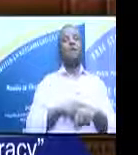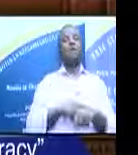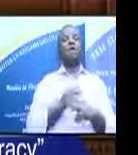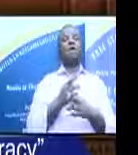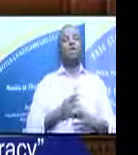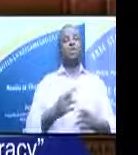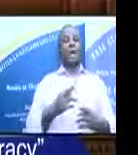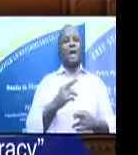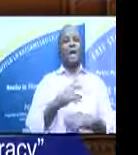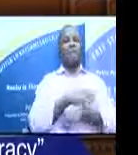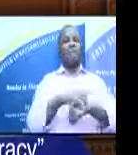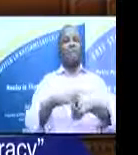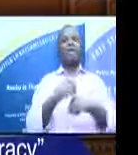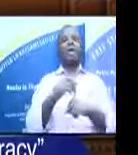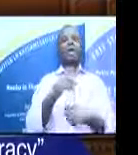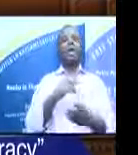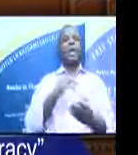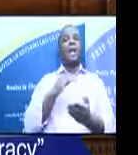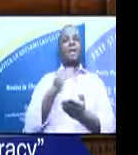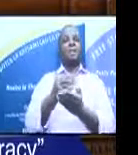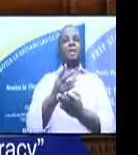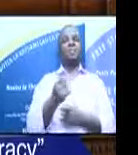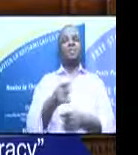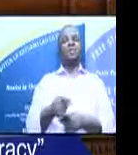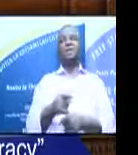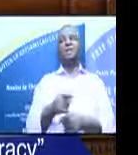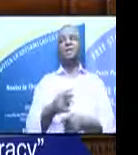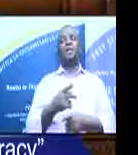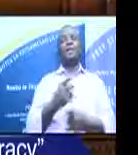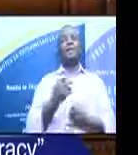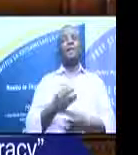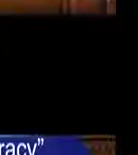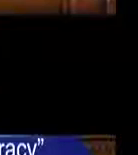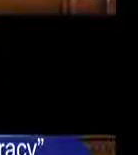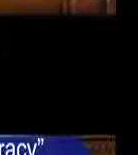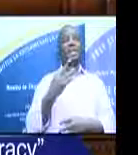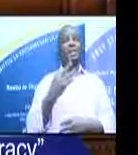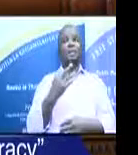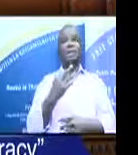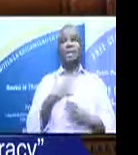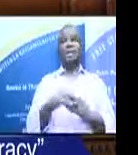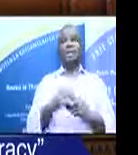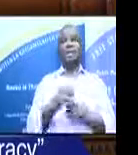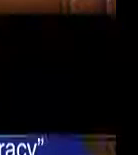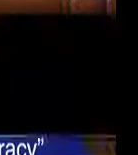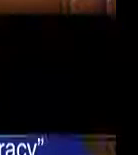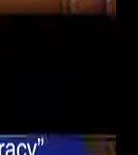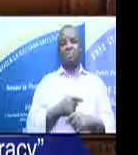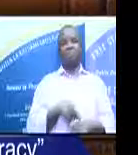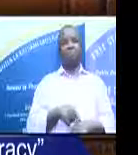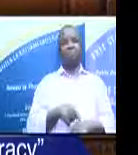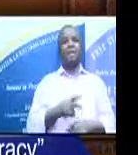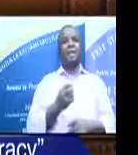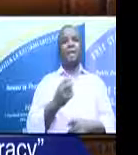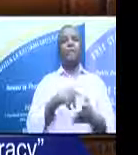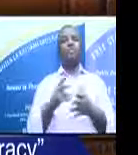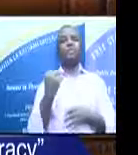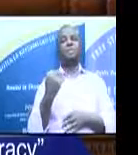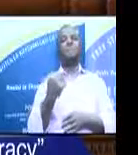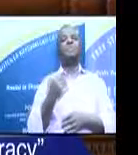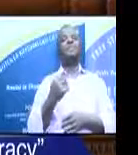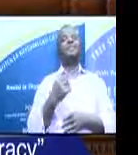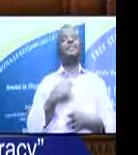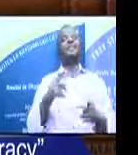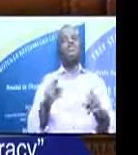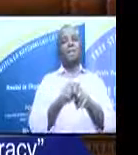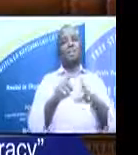travel claims paid out. In spite of my 3 member statements made in the past 2 weeks in this